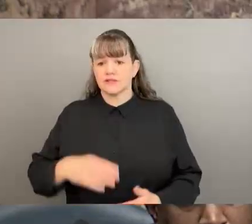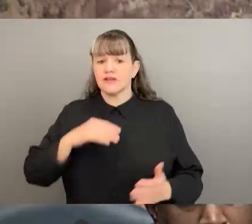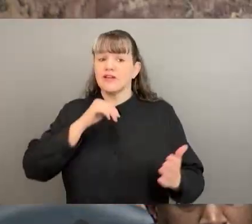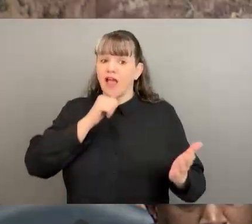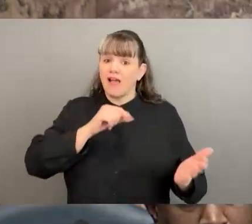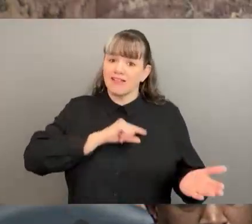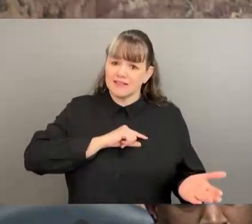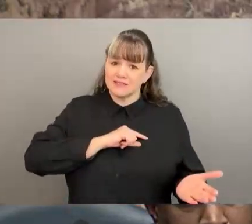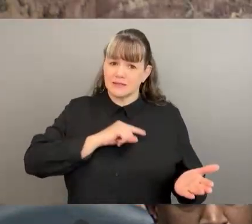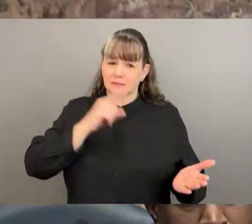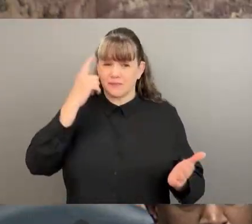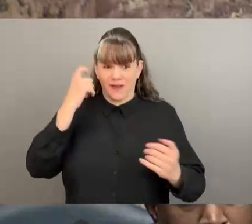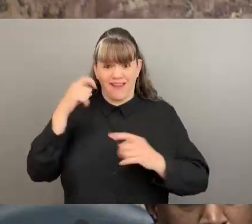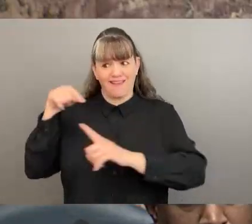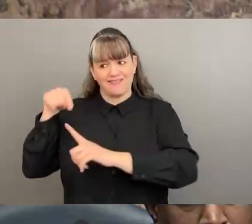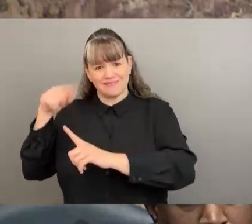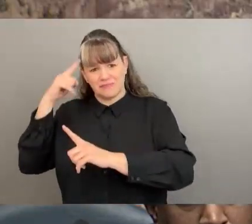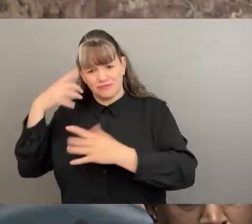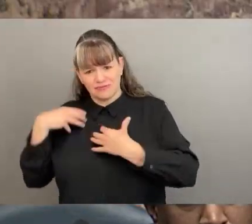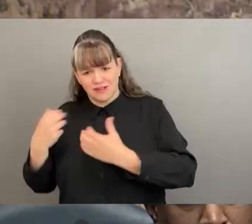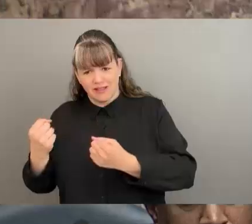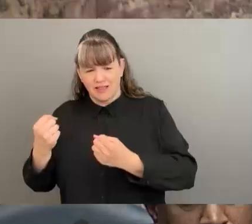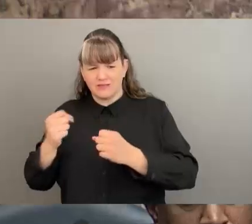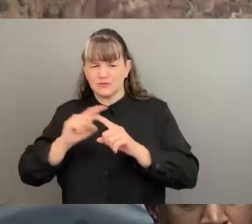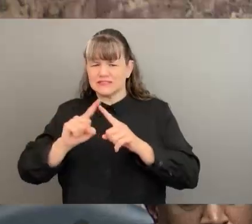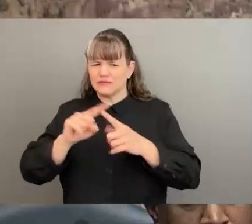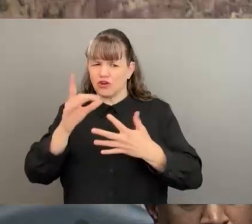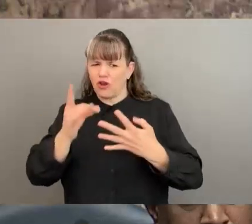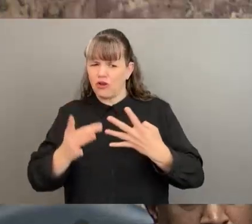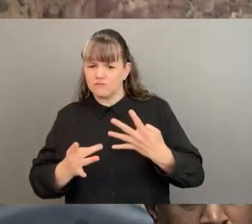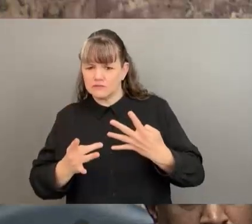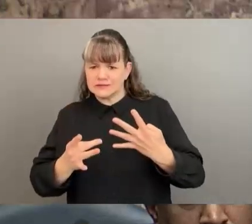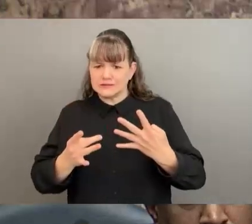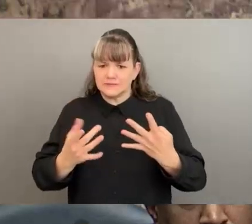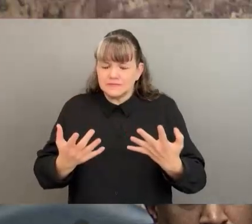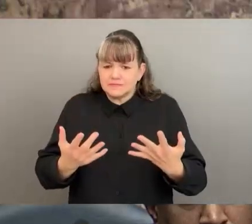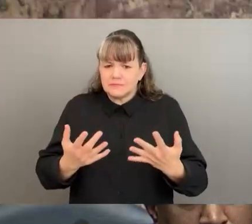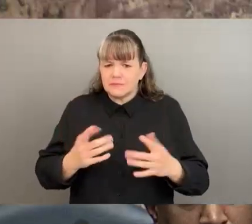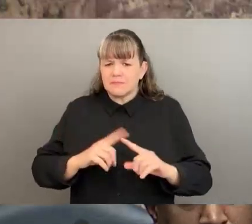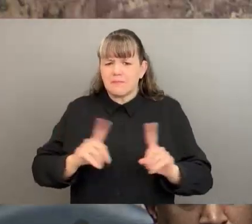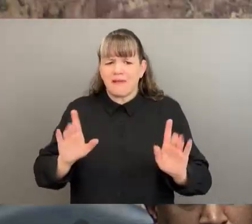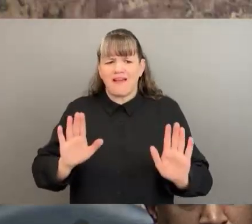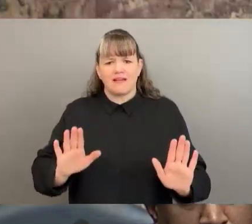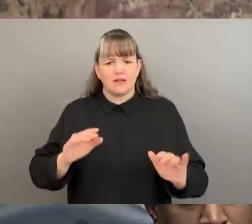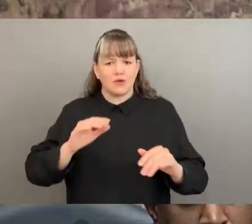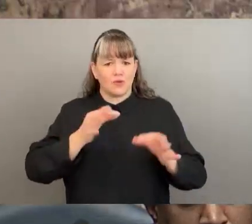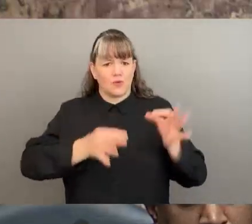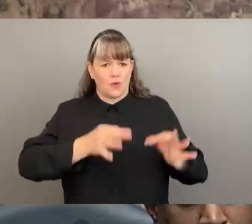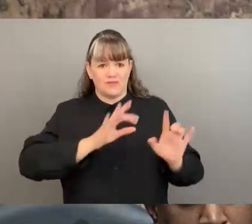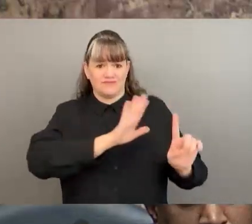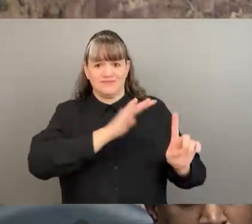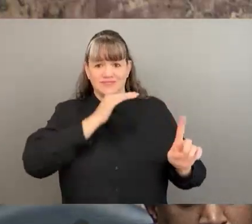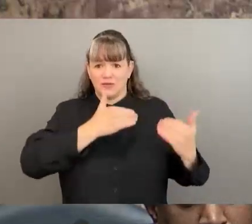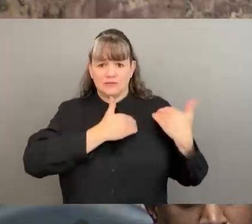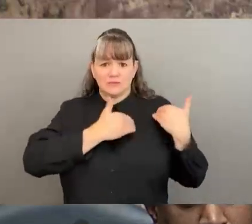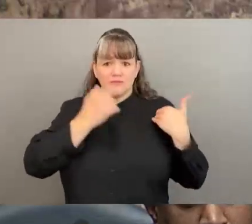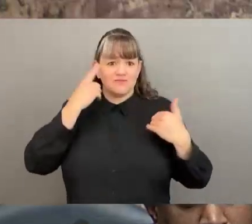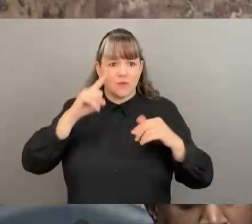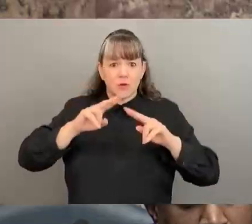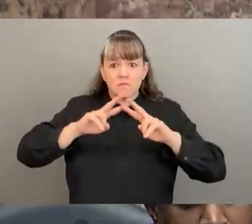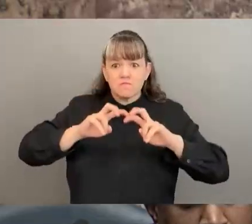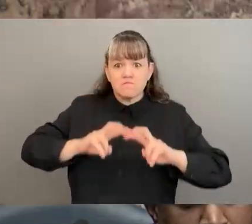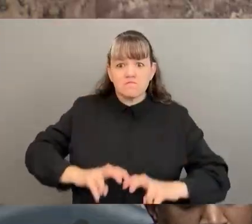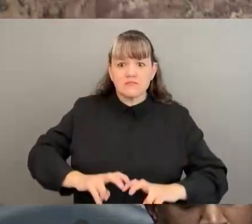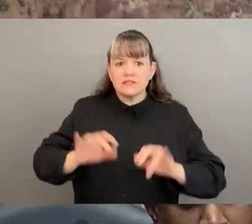mental health care system, where there is clearly gaps in helping British Columbians. British Columbians